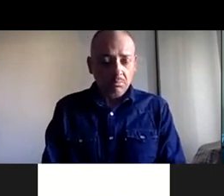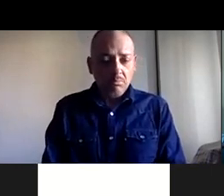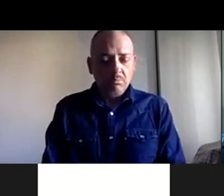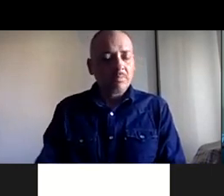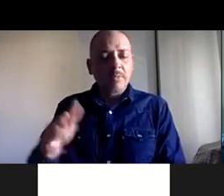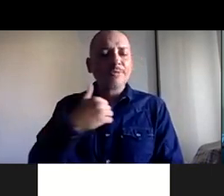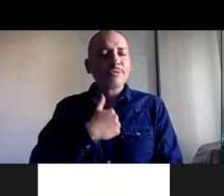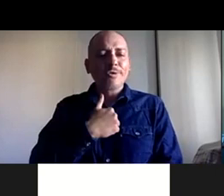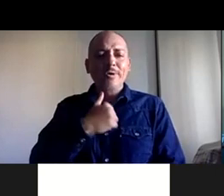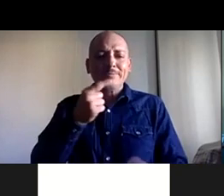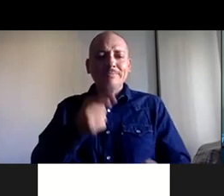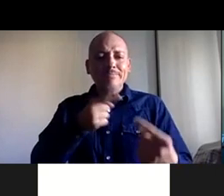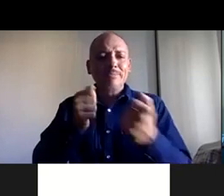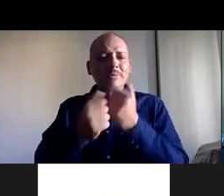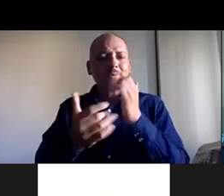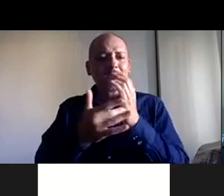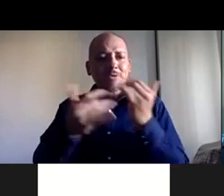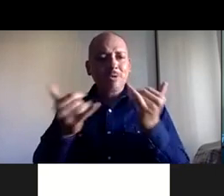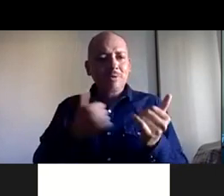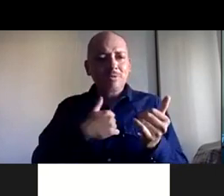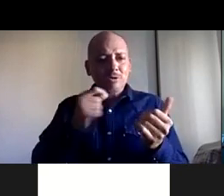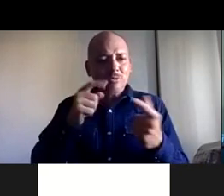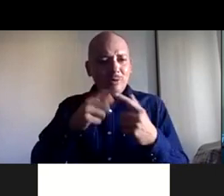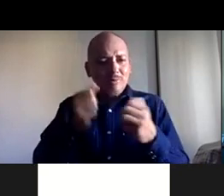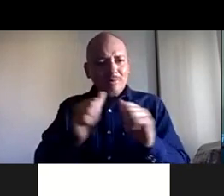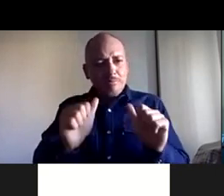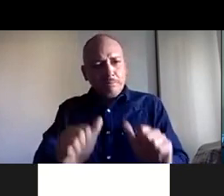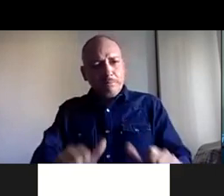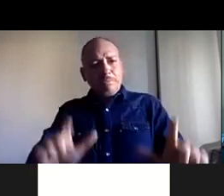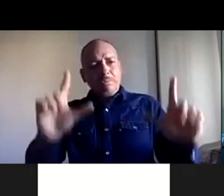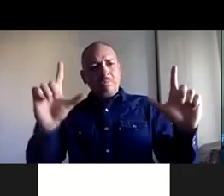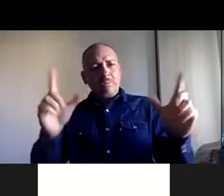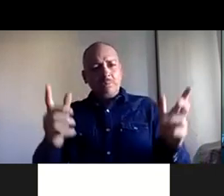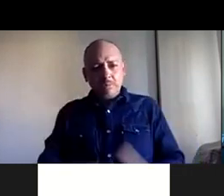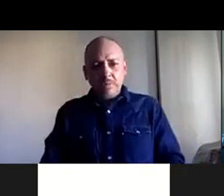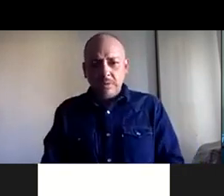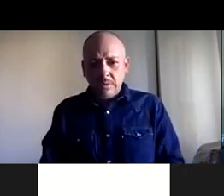Sorry, guys, having a little technical difficulties trying to get it brought up.